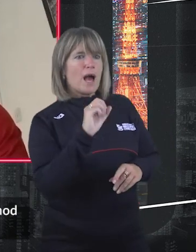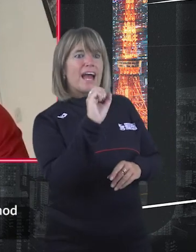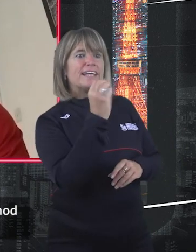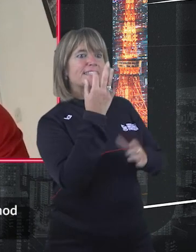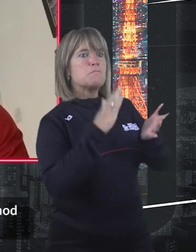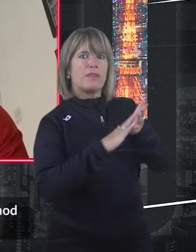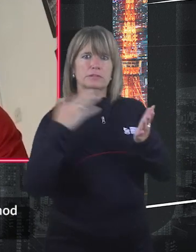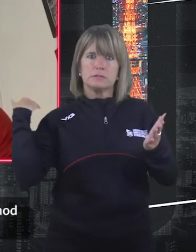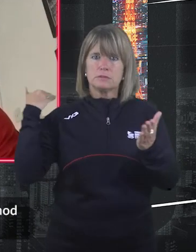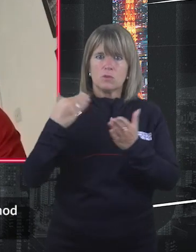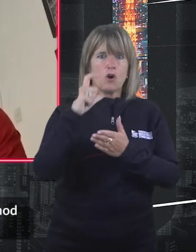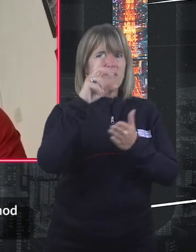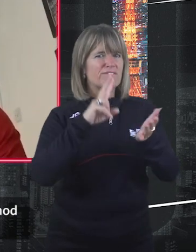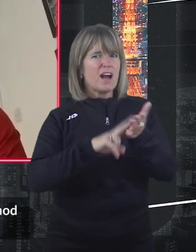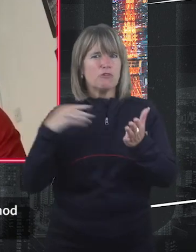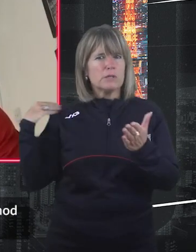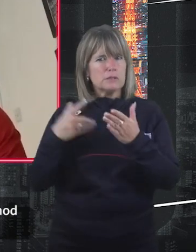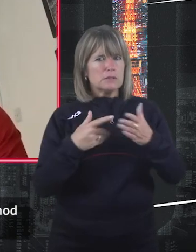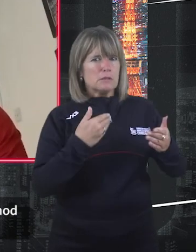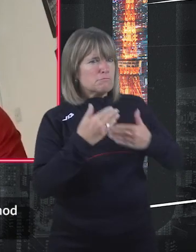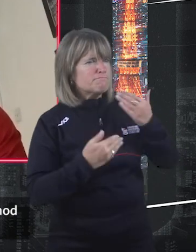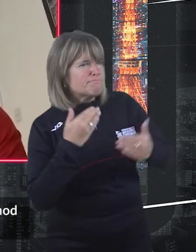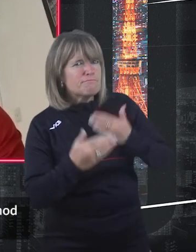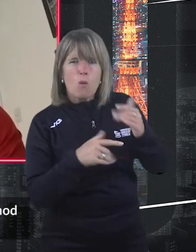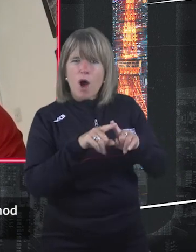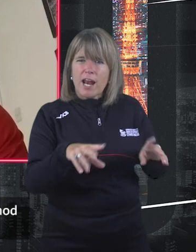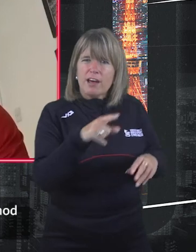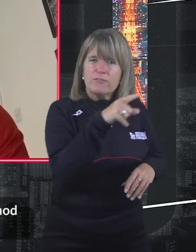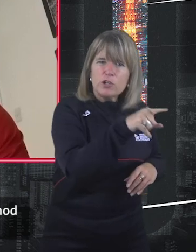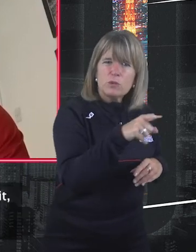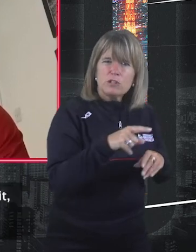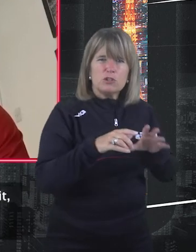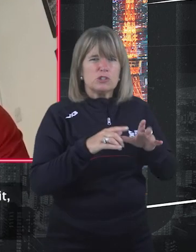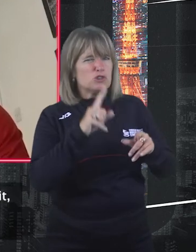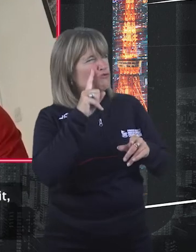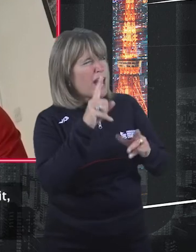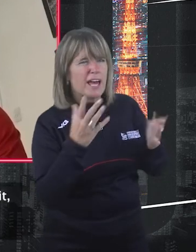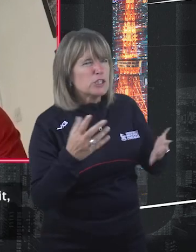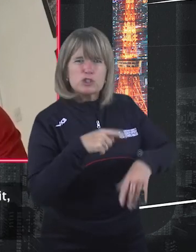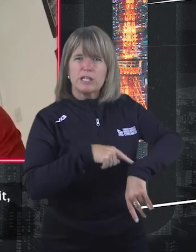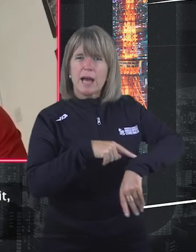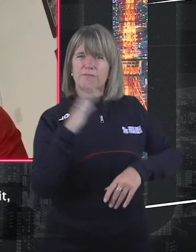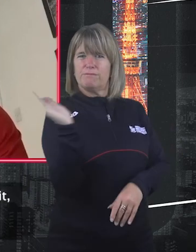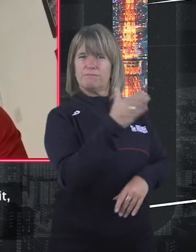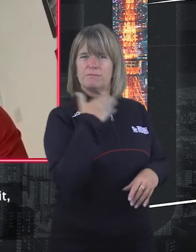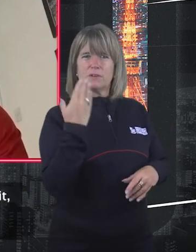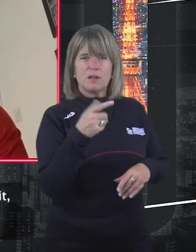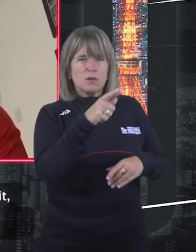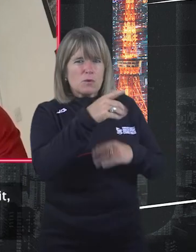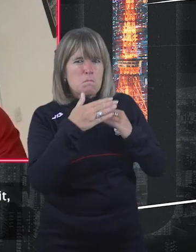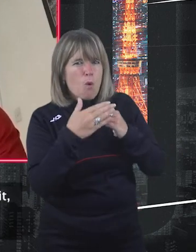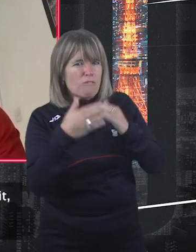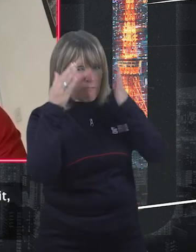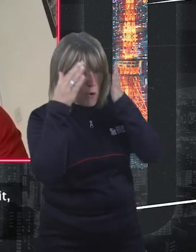18 months or so? Because it's been really, really strange times. And but has that given you more of a focus